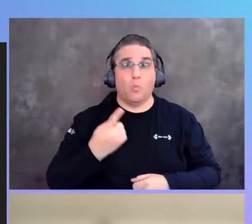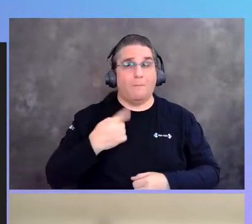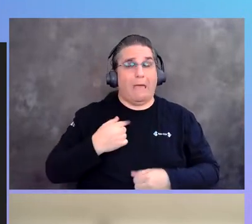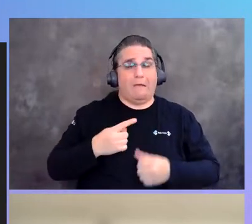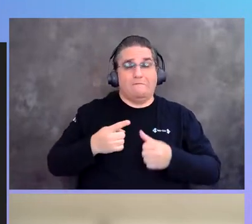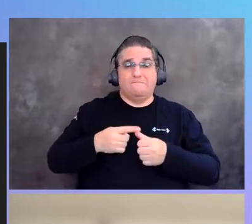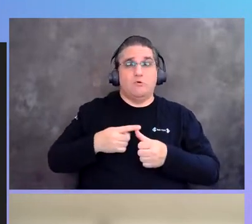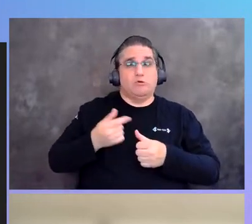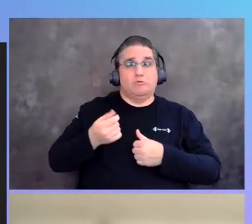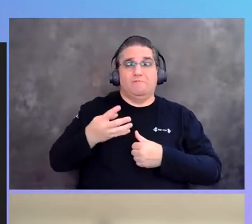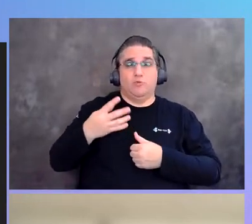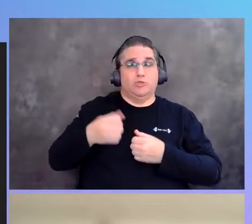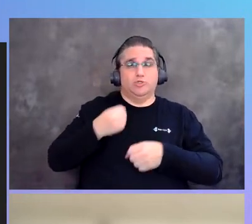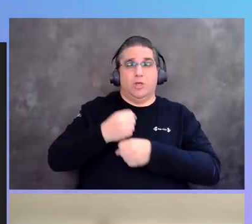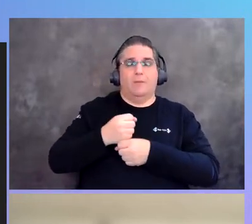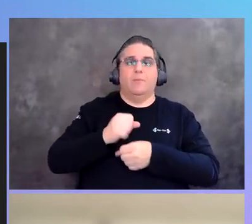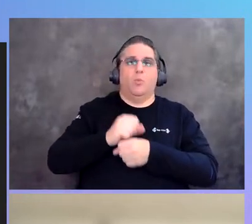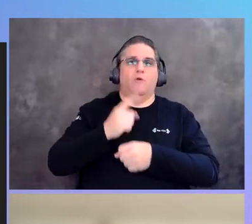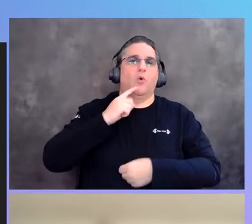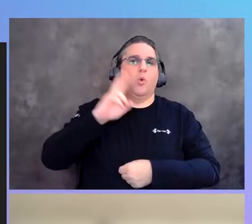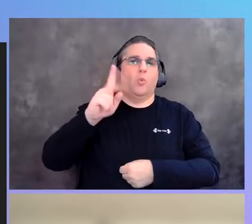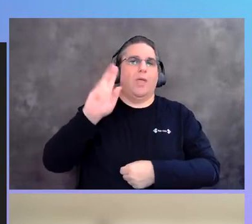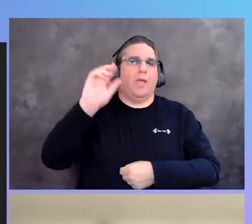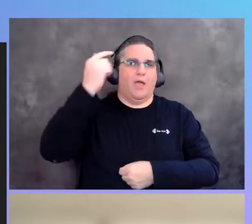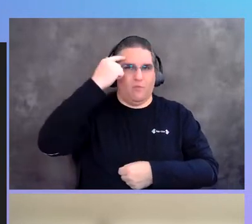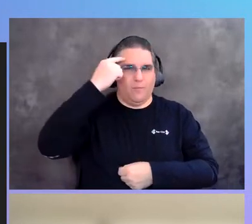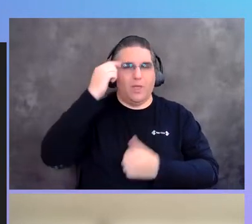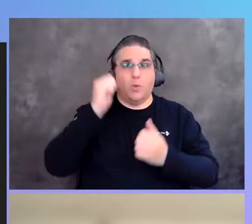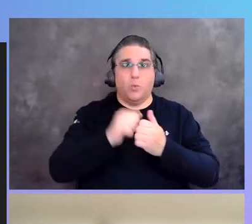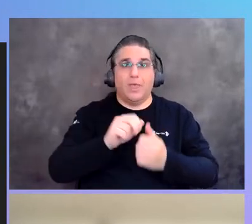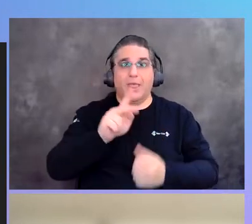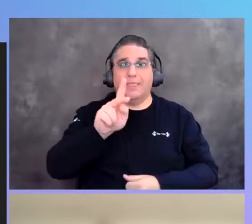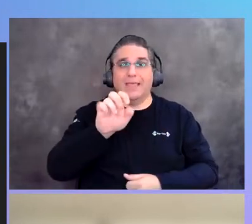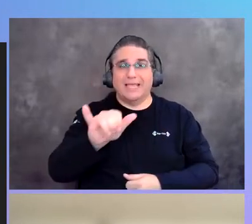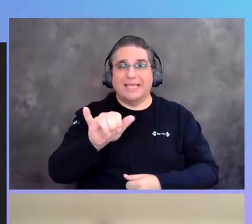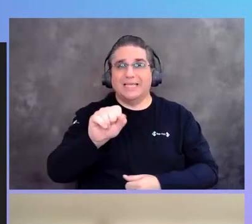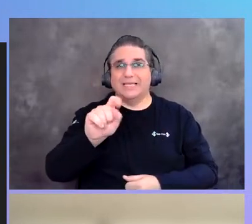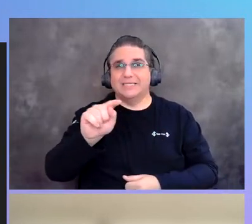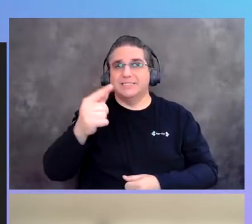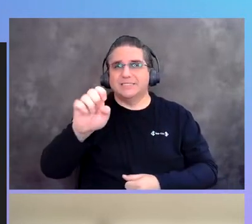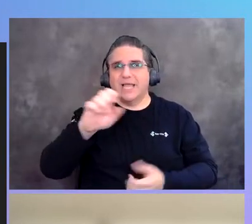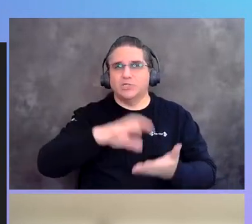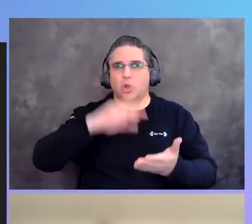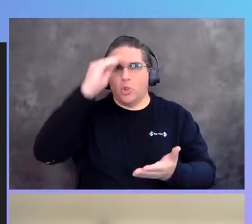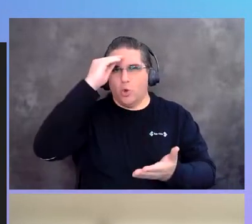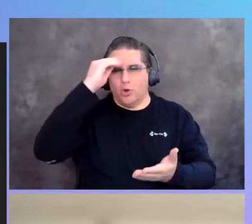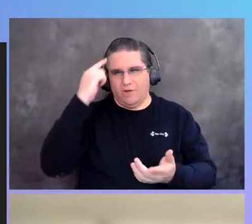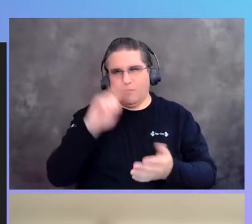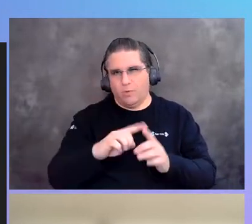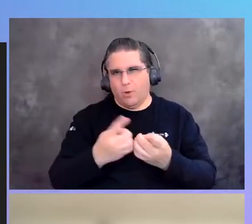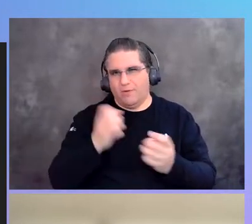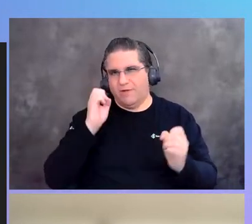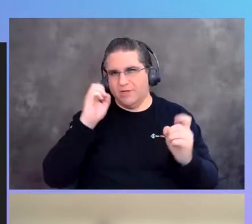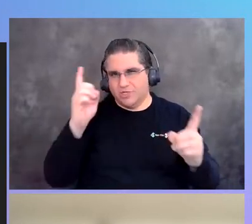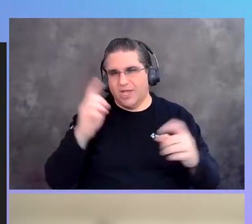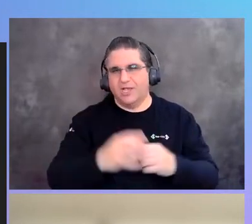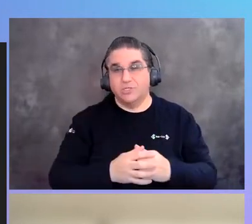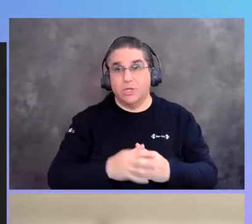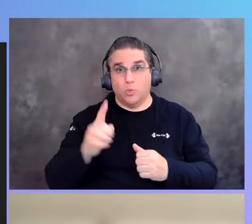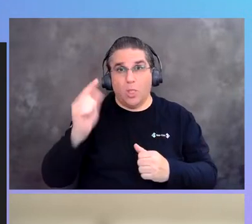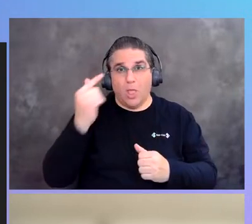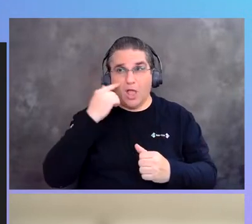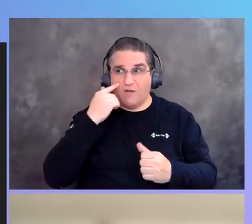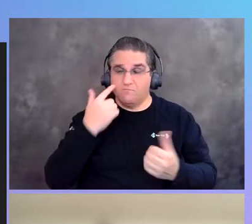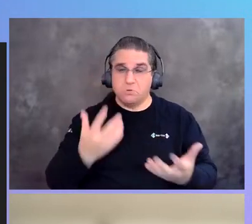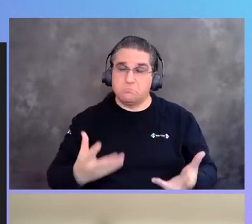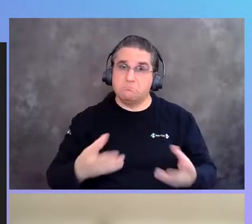of Education, building key stage learning. And the government were early adopters of standards and accessibility because